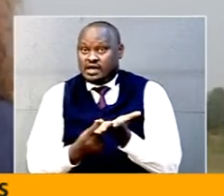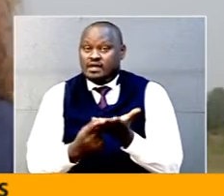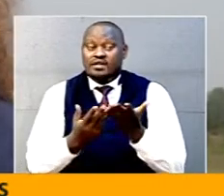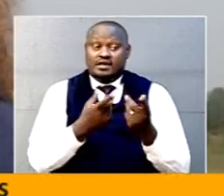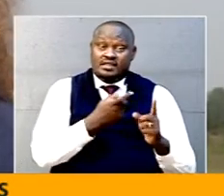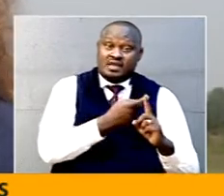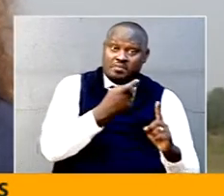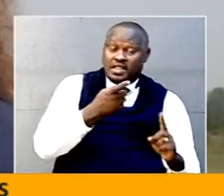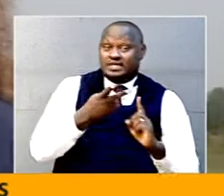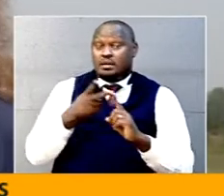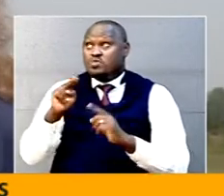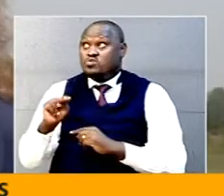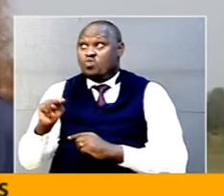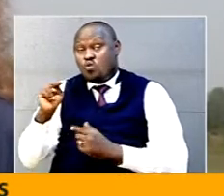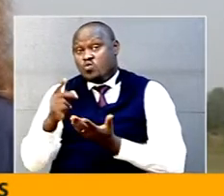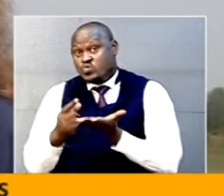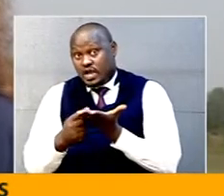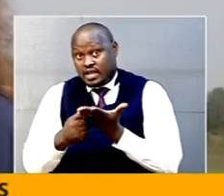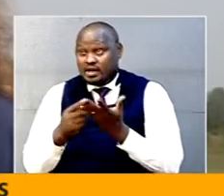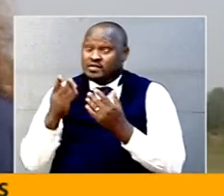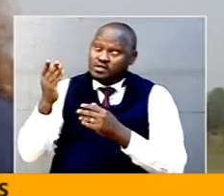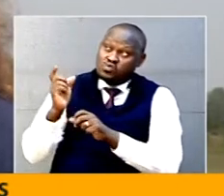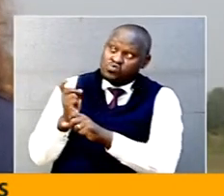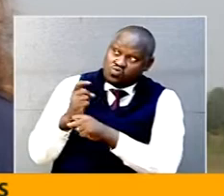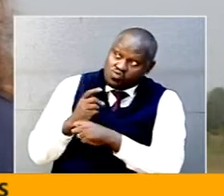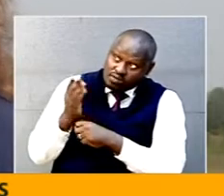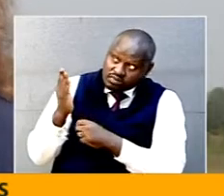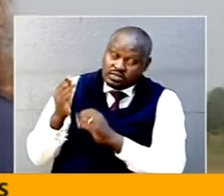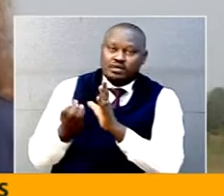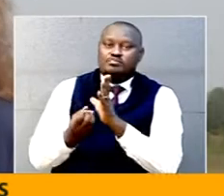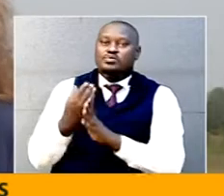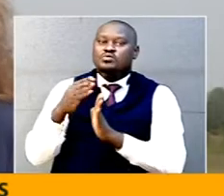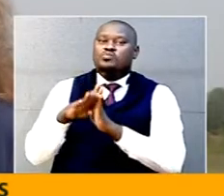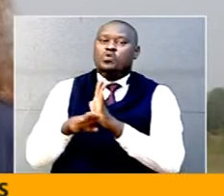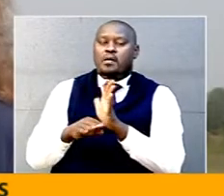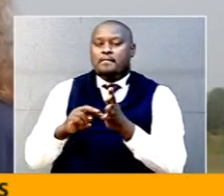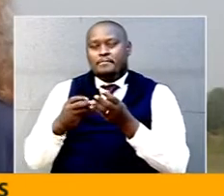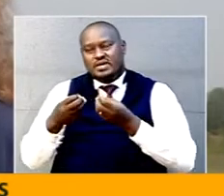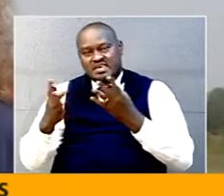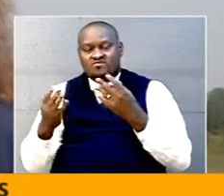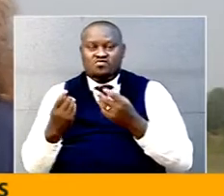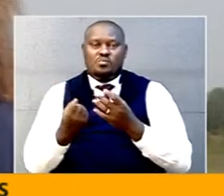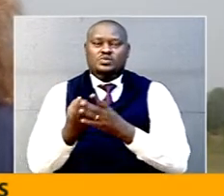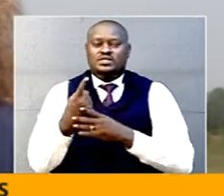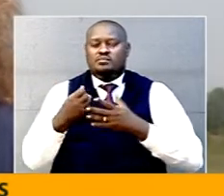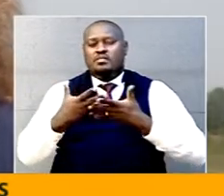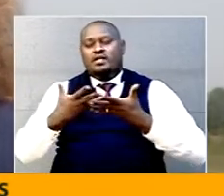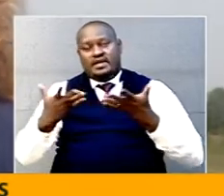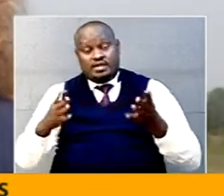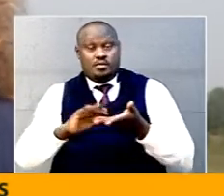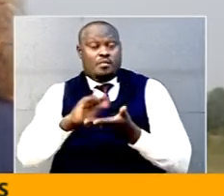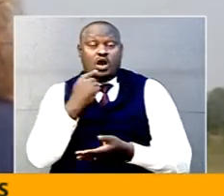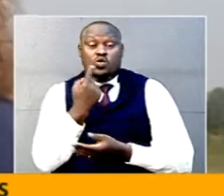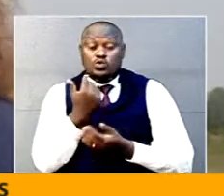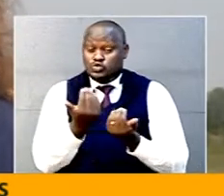and northern Uganda, here in Gulu, and being able to offer physical activity opportunities to children is